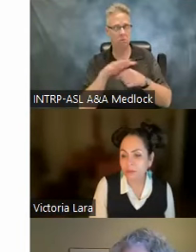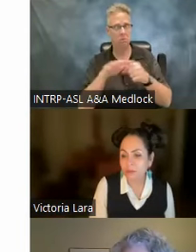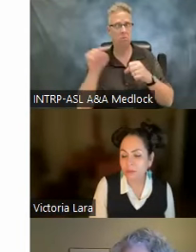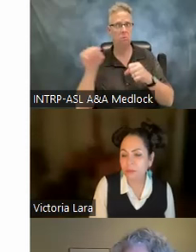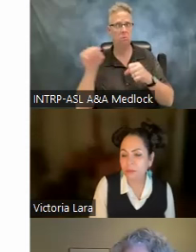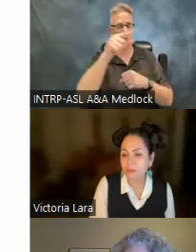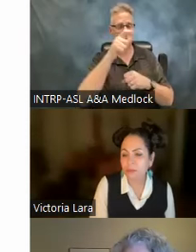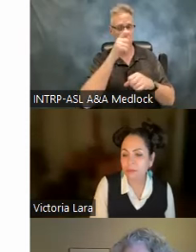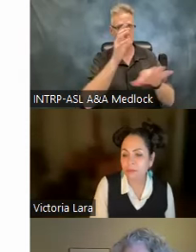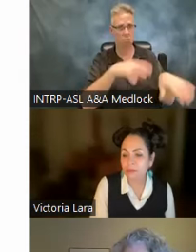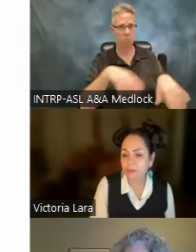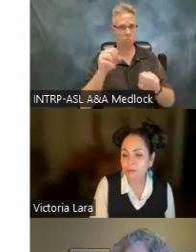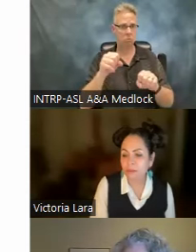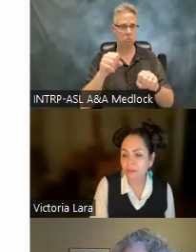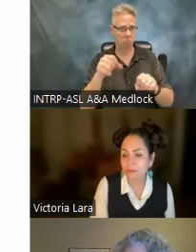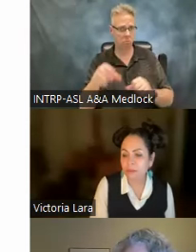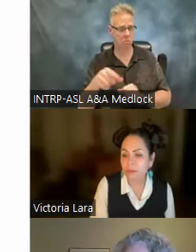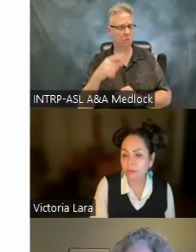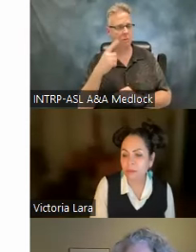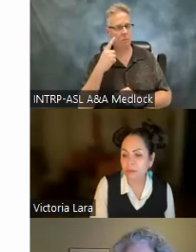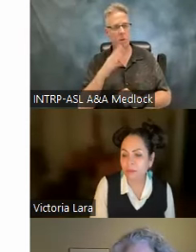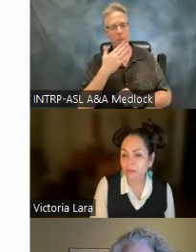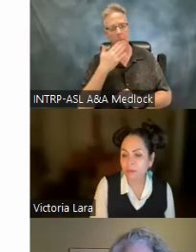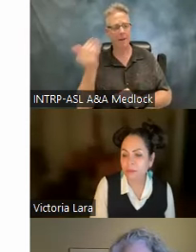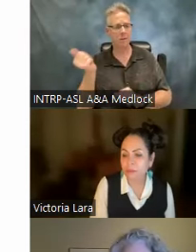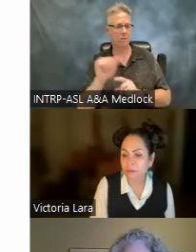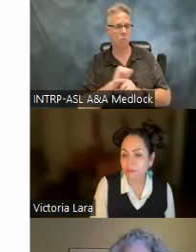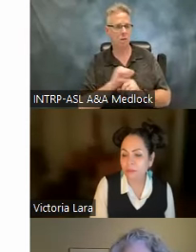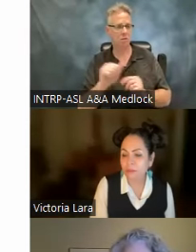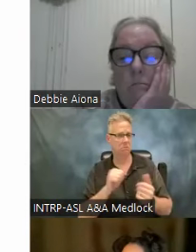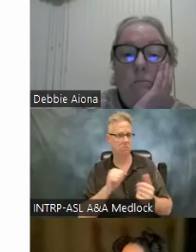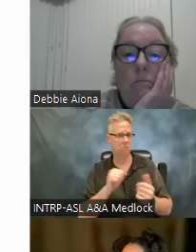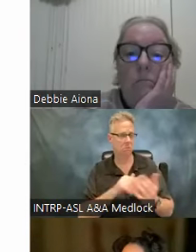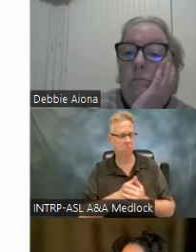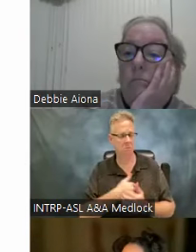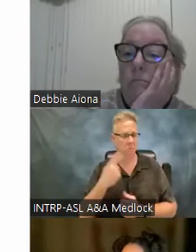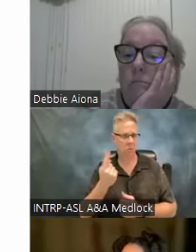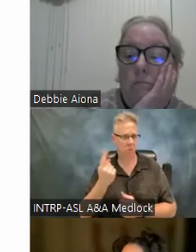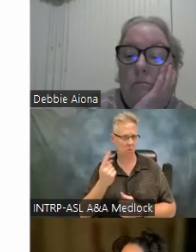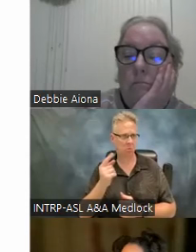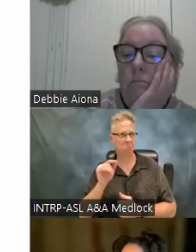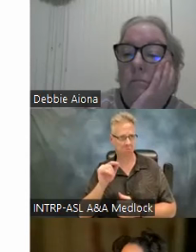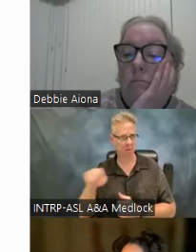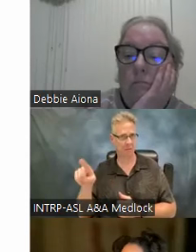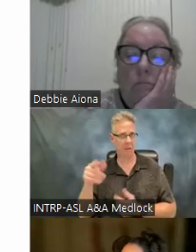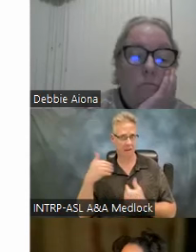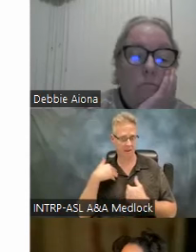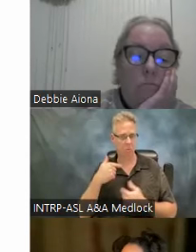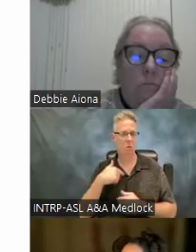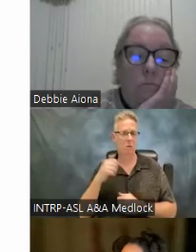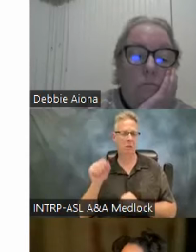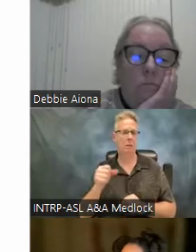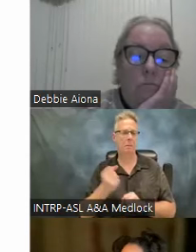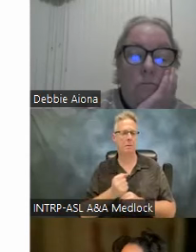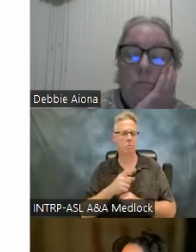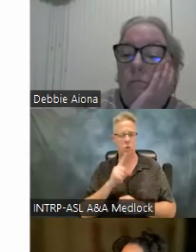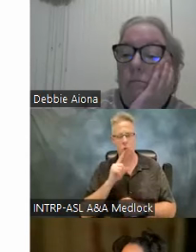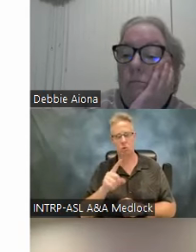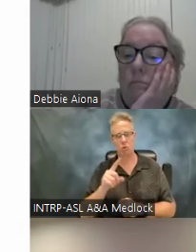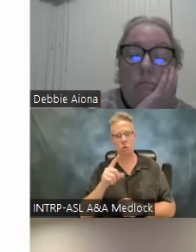this, as a best practice, so that in terms